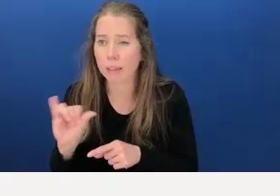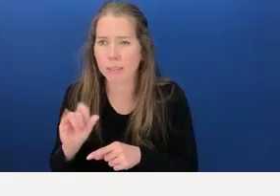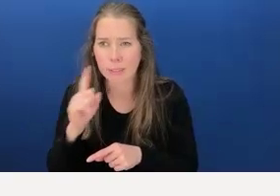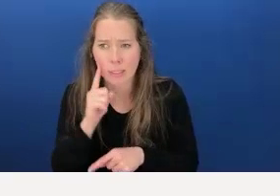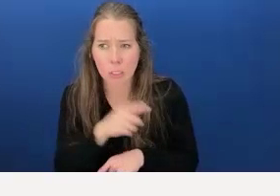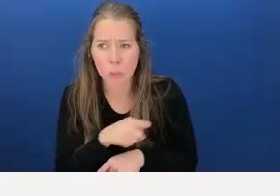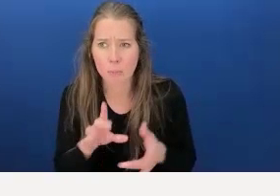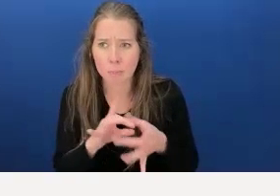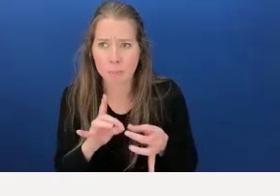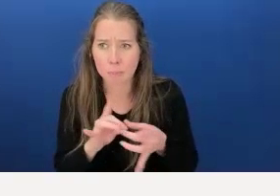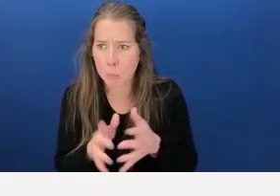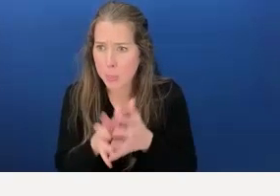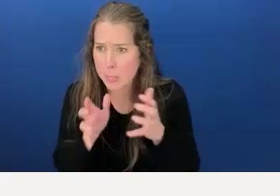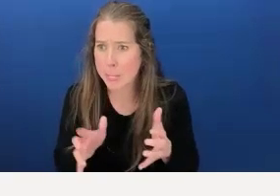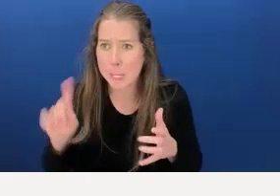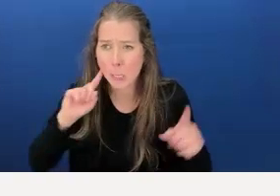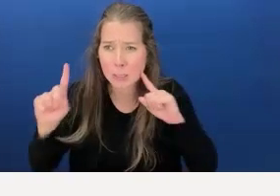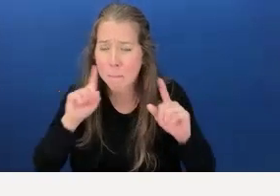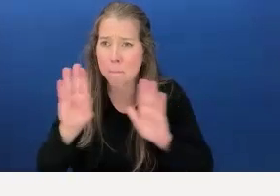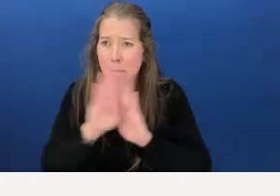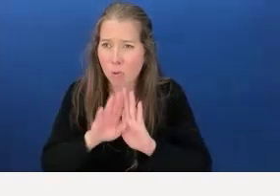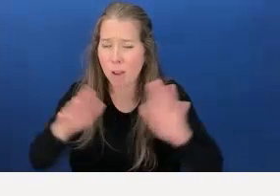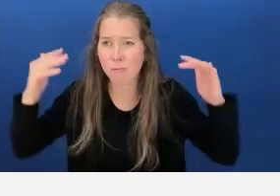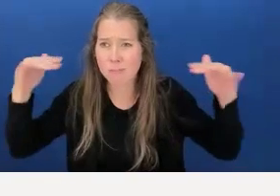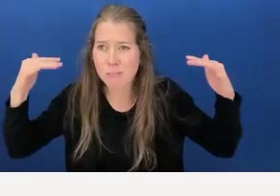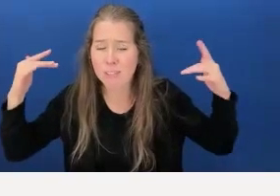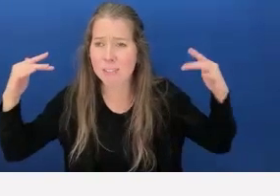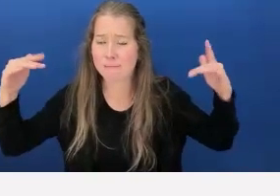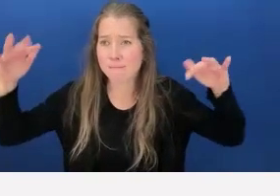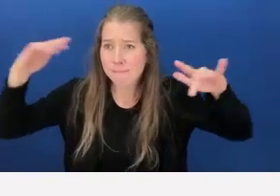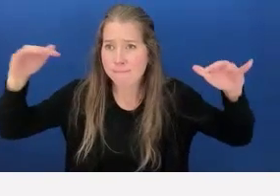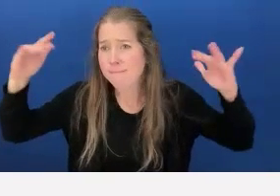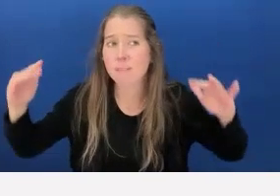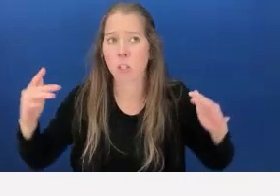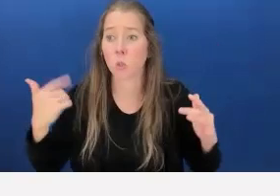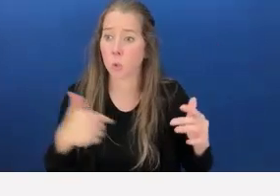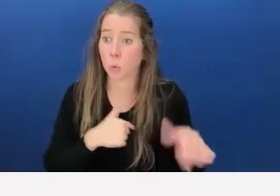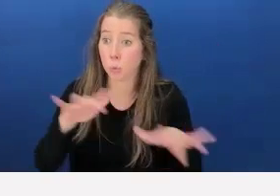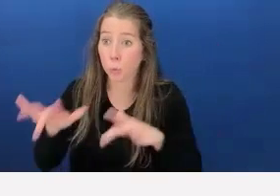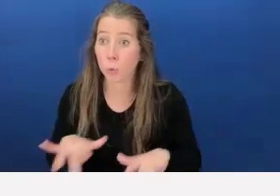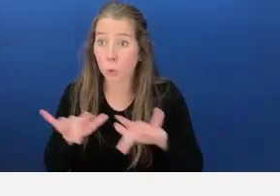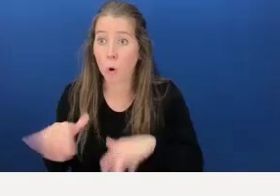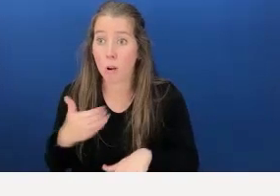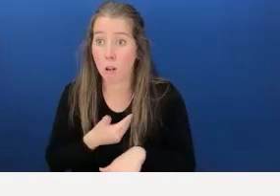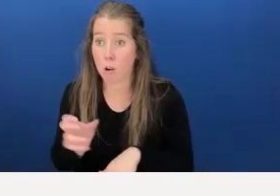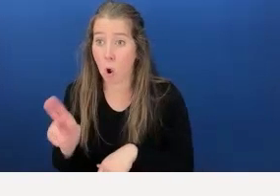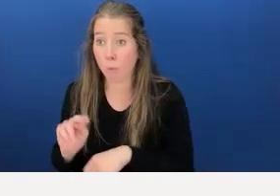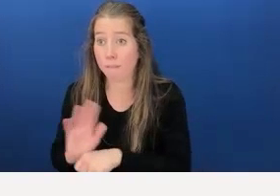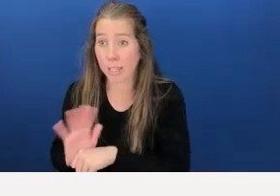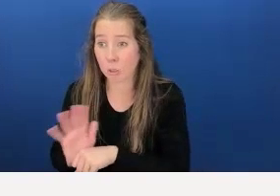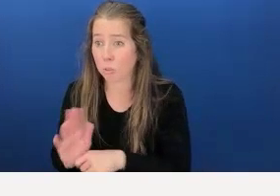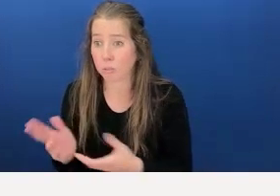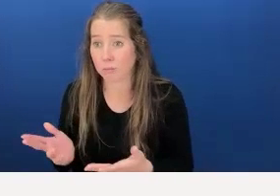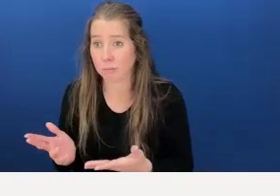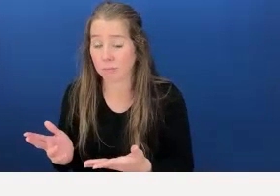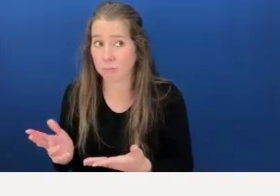that there's so much sound, there's so much sound in the background. So even when we record our own videos, they're only as